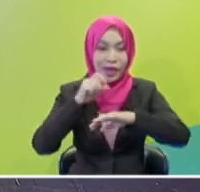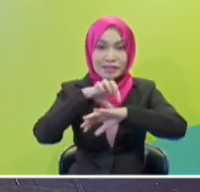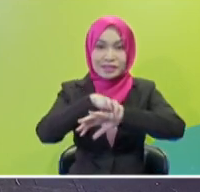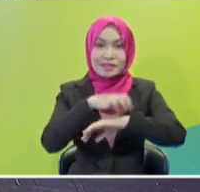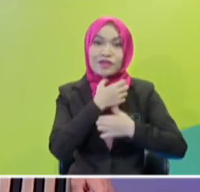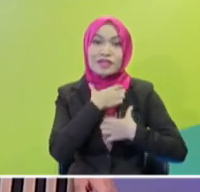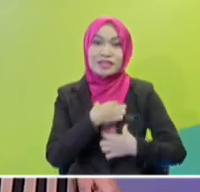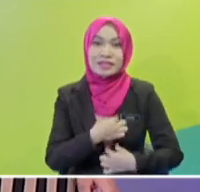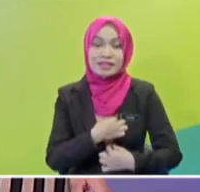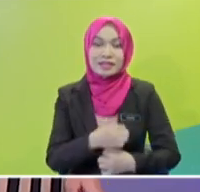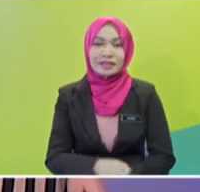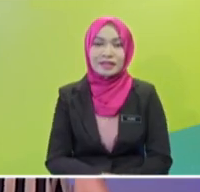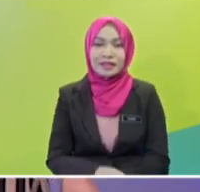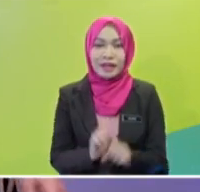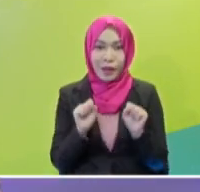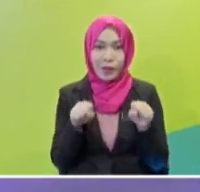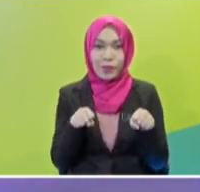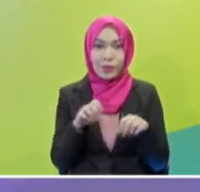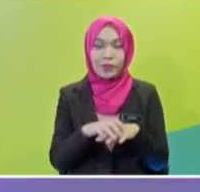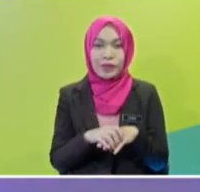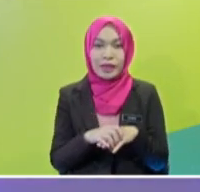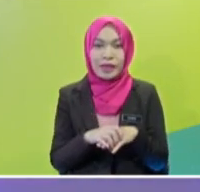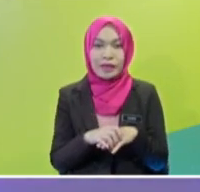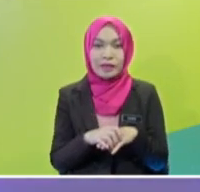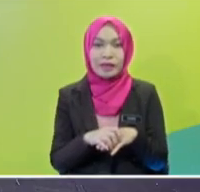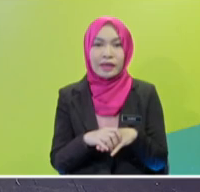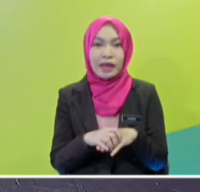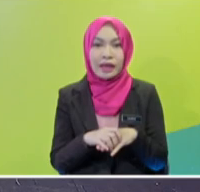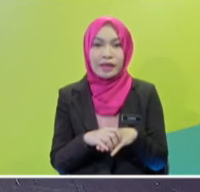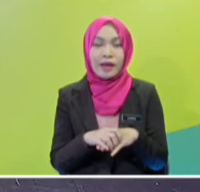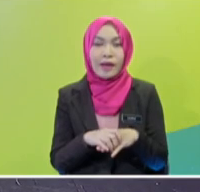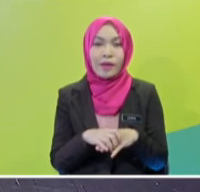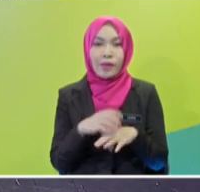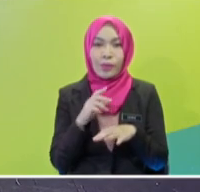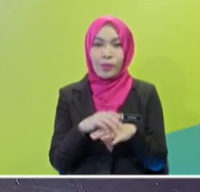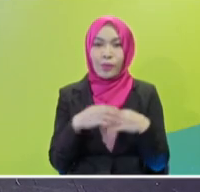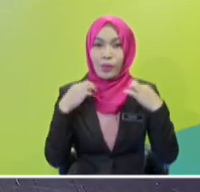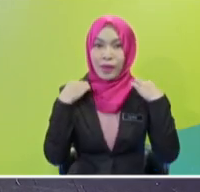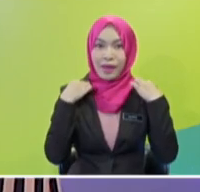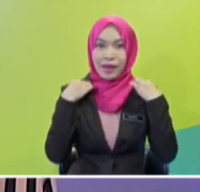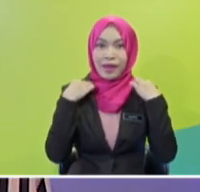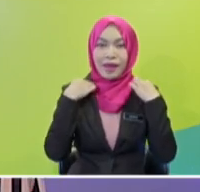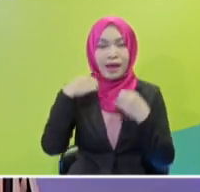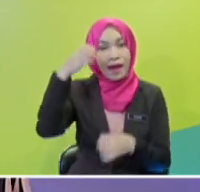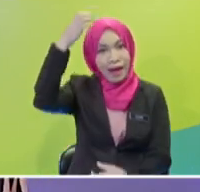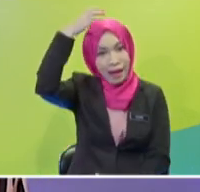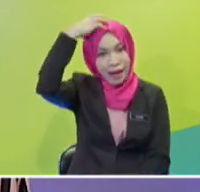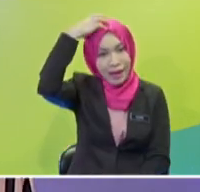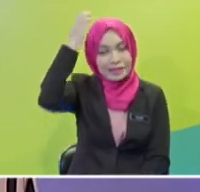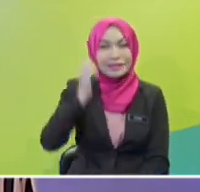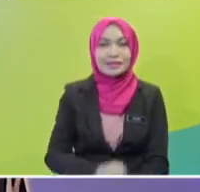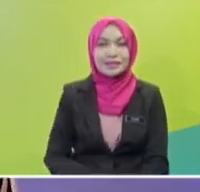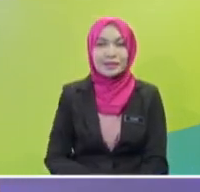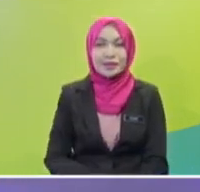can wear. Yes. Ah, if it's hot, mm-hmm. then we can wear a hat. Aha, to protect us from the